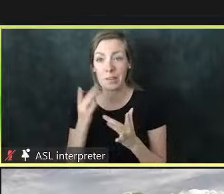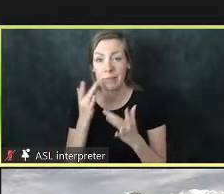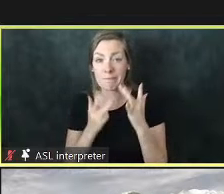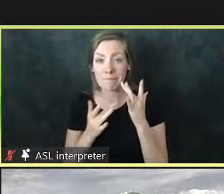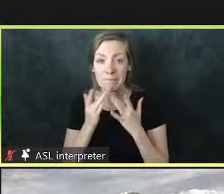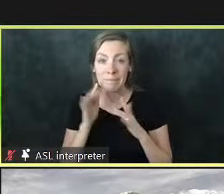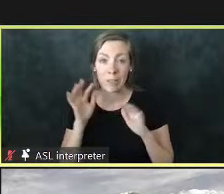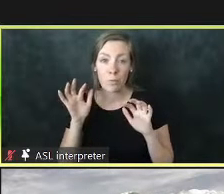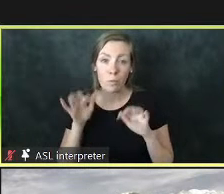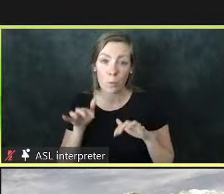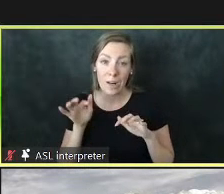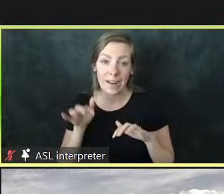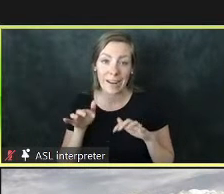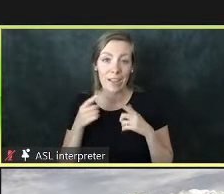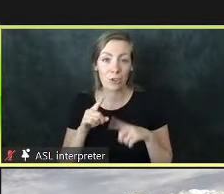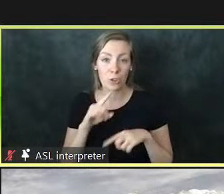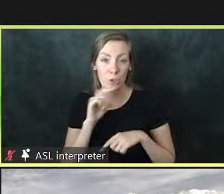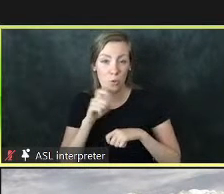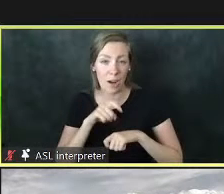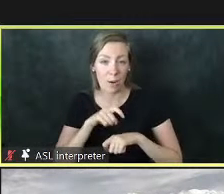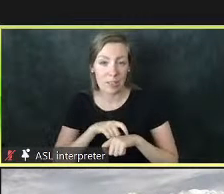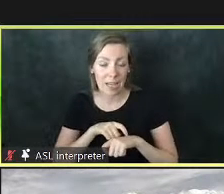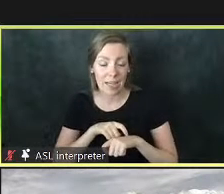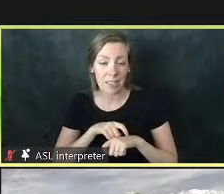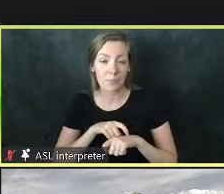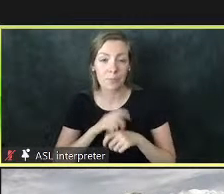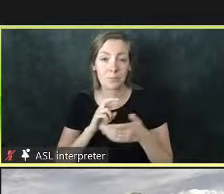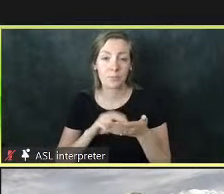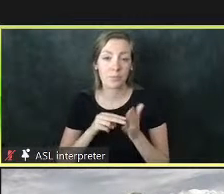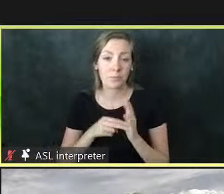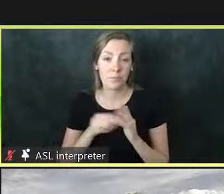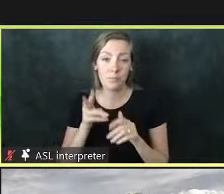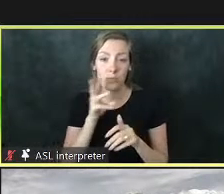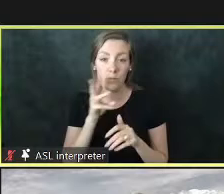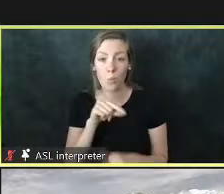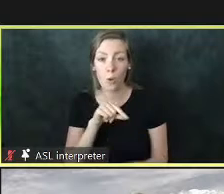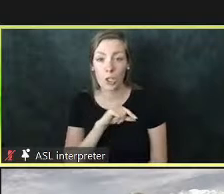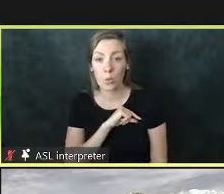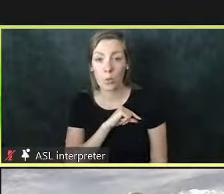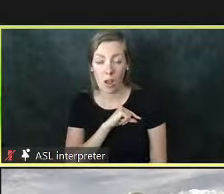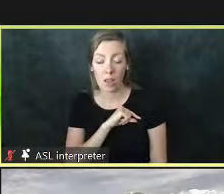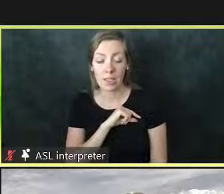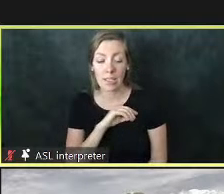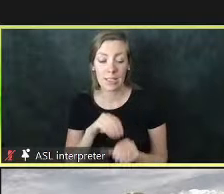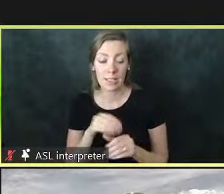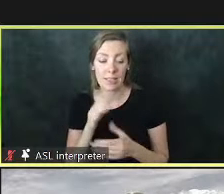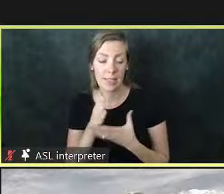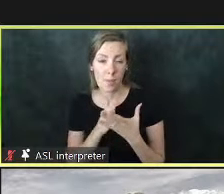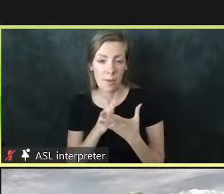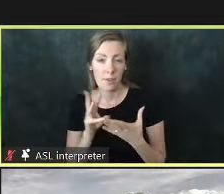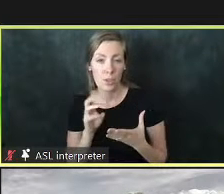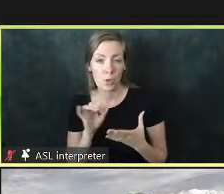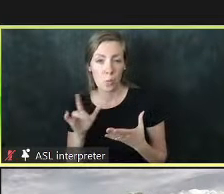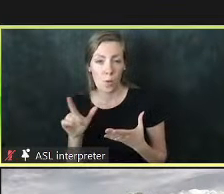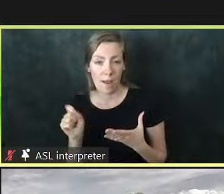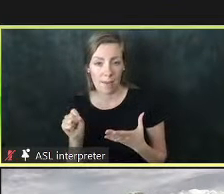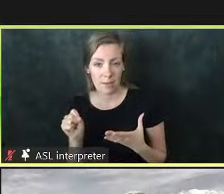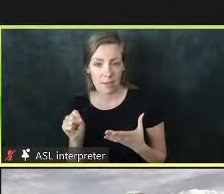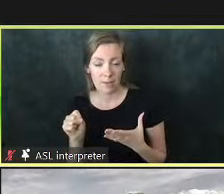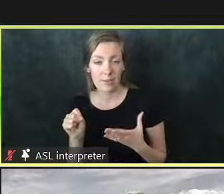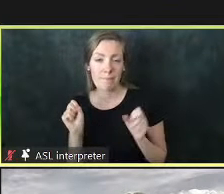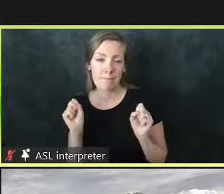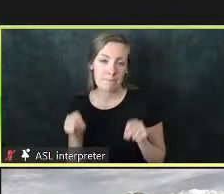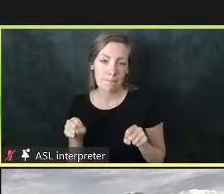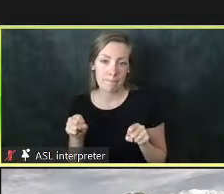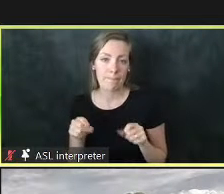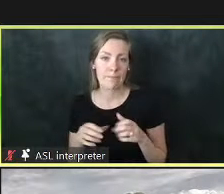tiempo low recharge cuando during droughts, hay que se van a that the decantar los water pozos, quality in some of the la most calidad de agua wells, empieza también a cambiar también cuando